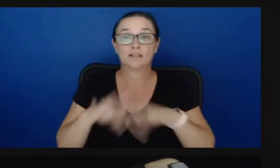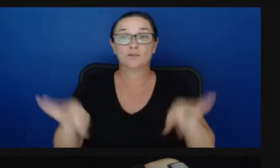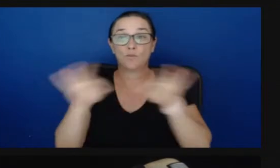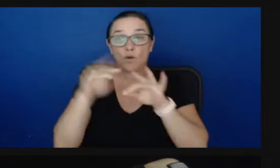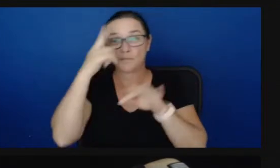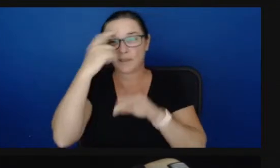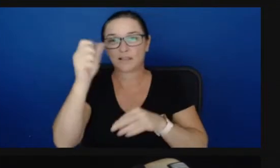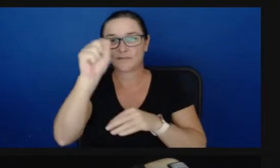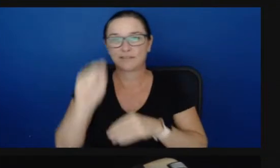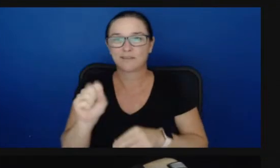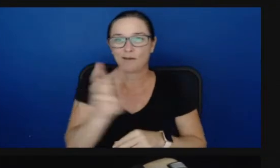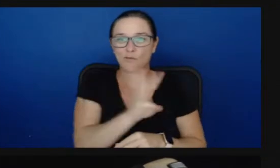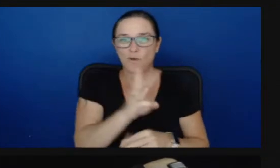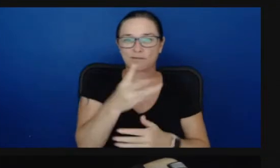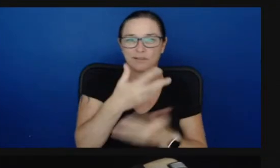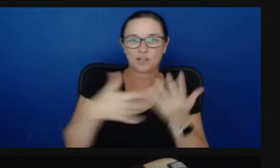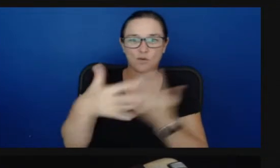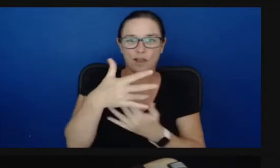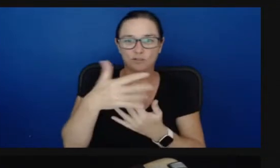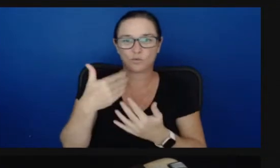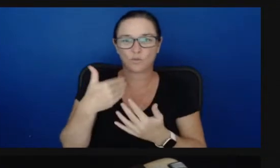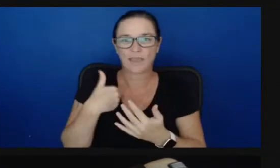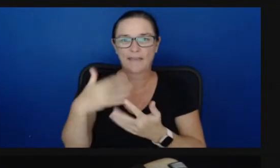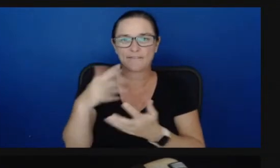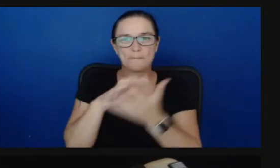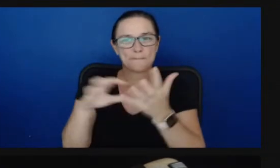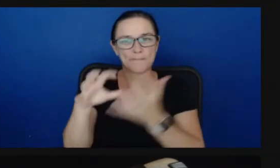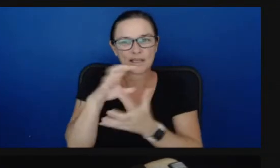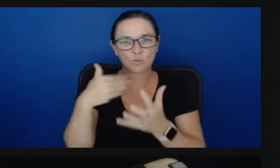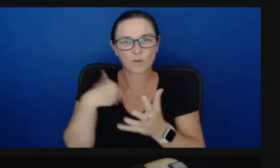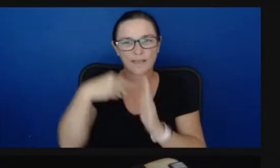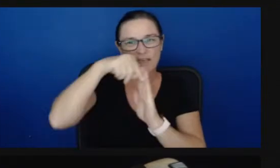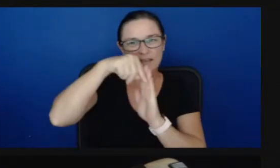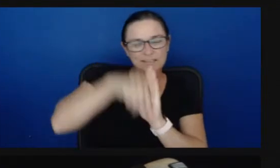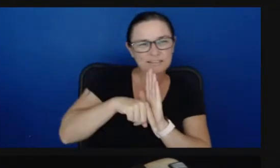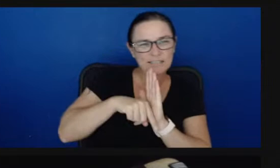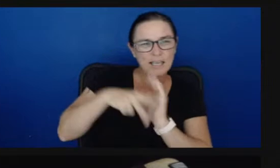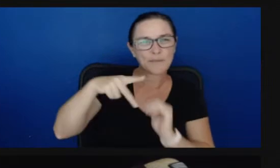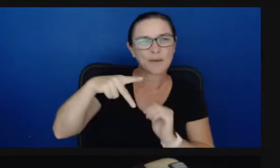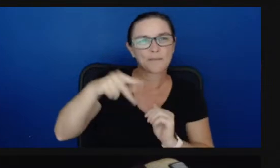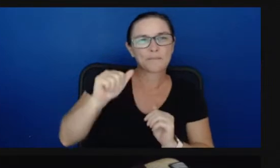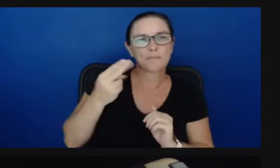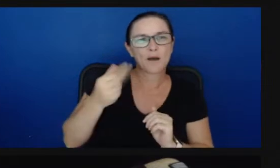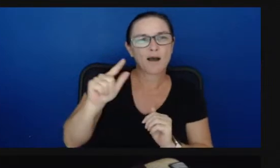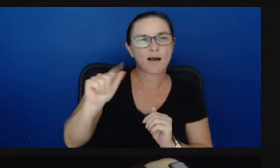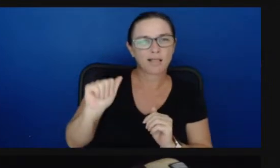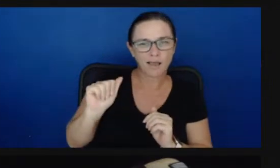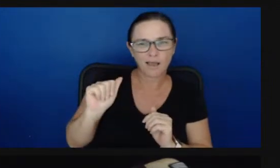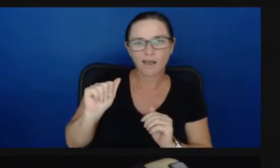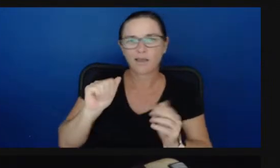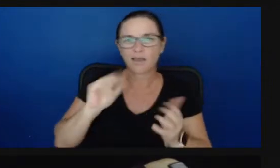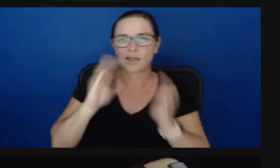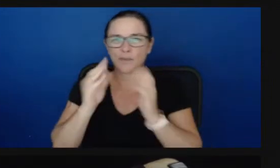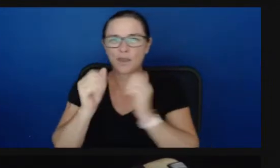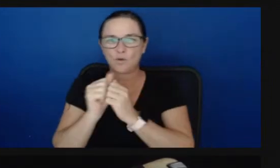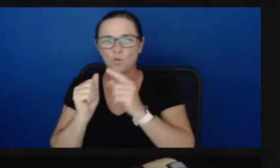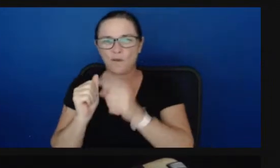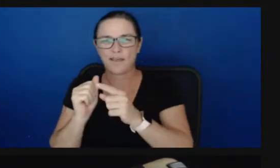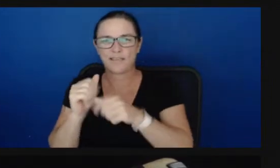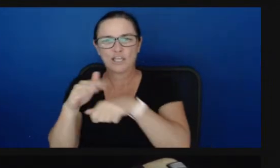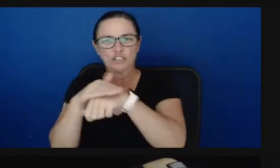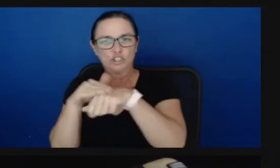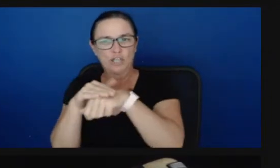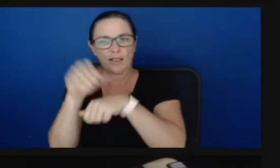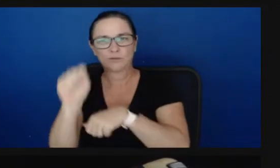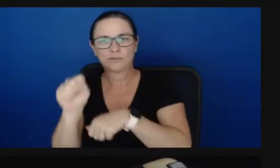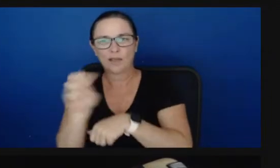interaction right in here, where you have a mixture of deep Pahala earthquakes in close proximity to these shallow Southwest Rift earthquakes